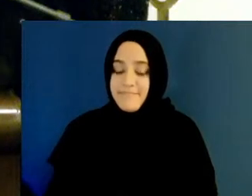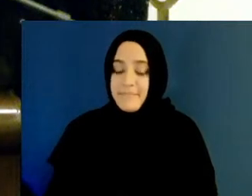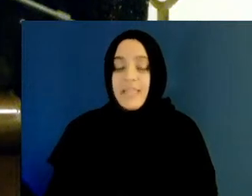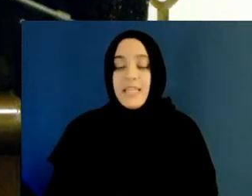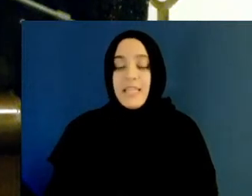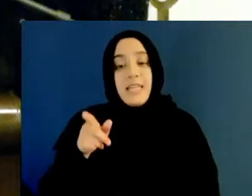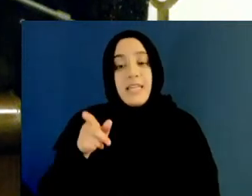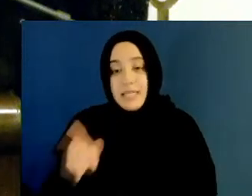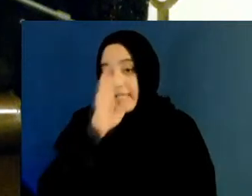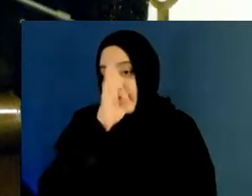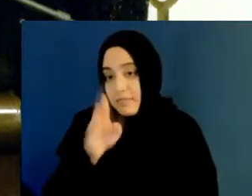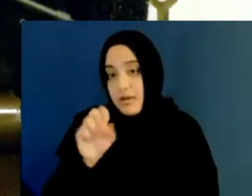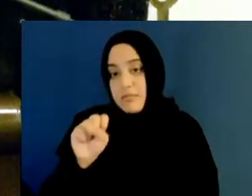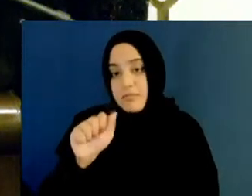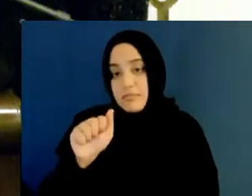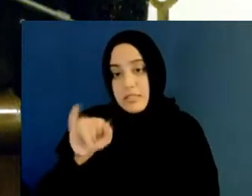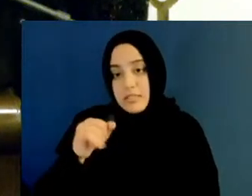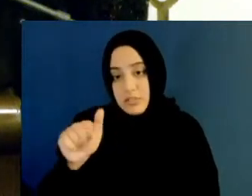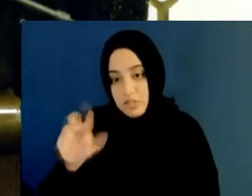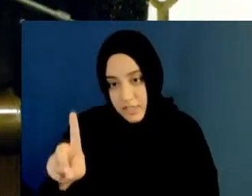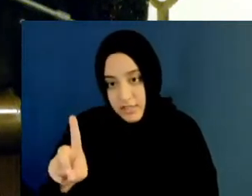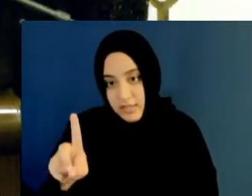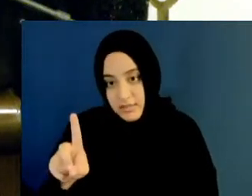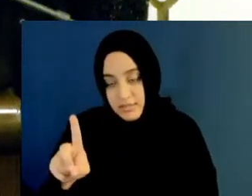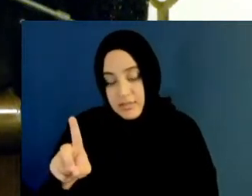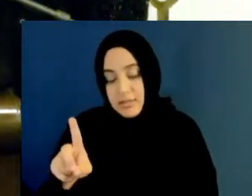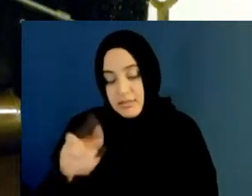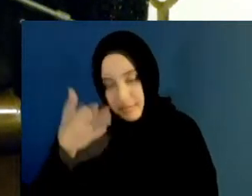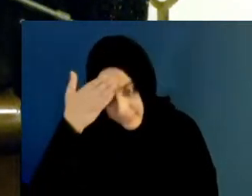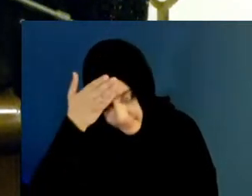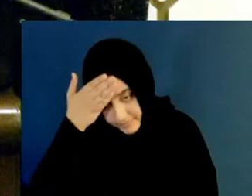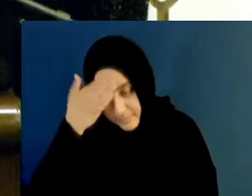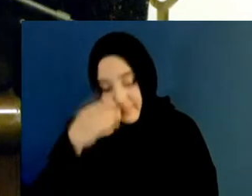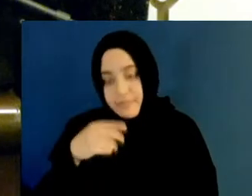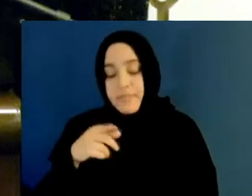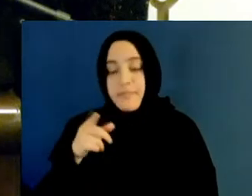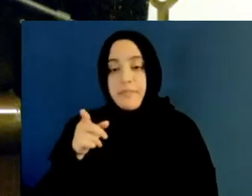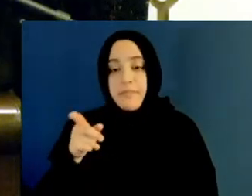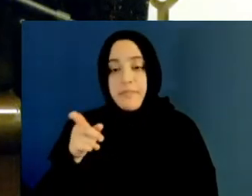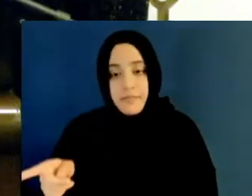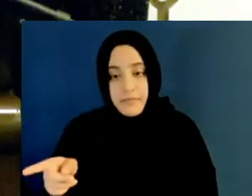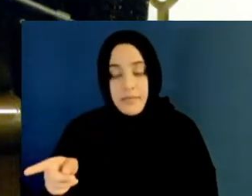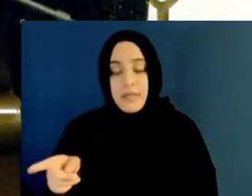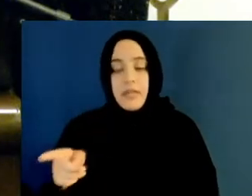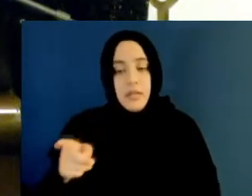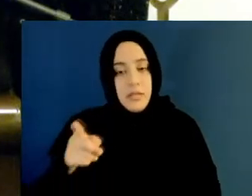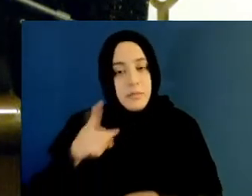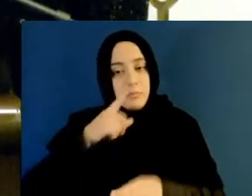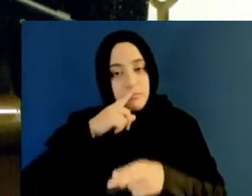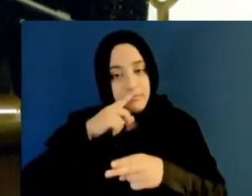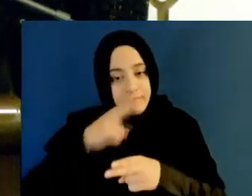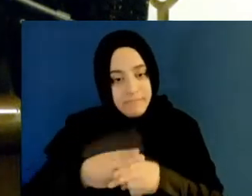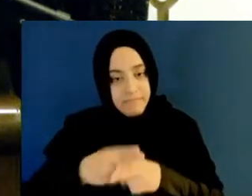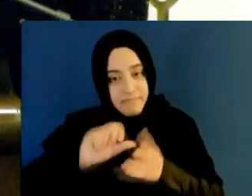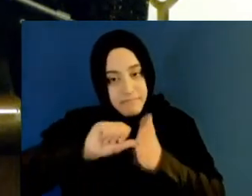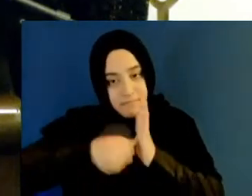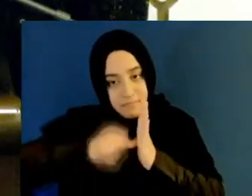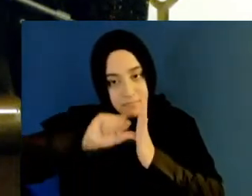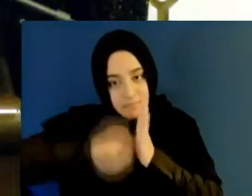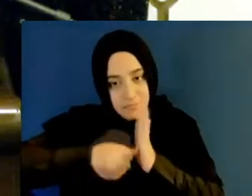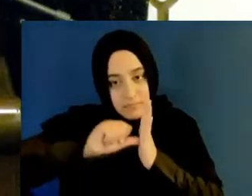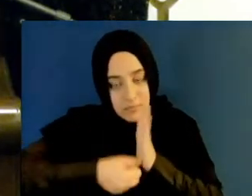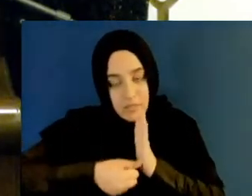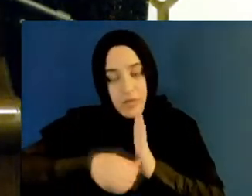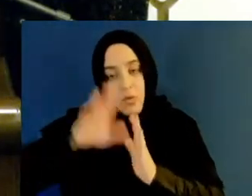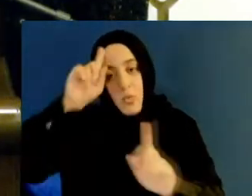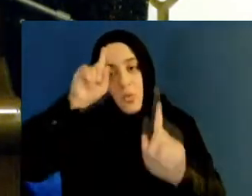for a number of the brothers before, Rasulullah or Imam al-Hussein, when he was leaving Medina, in